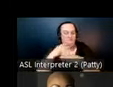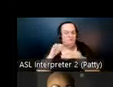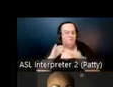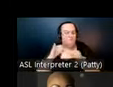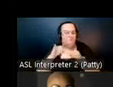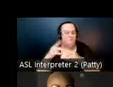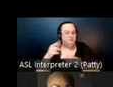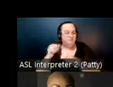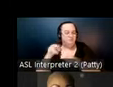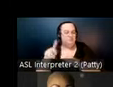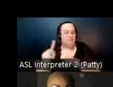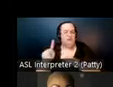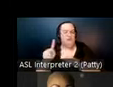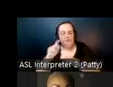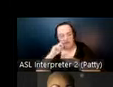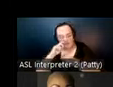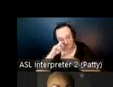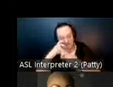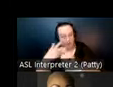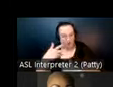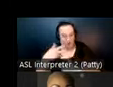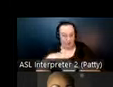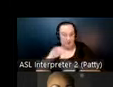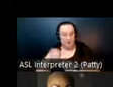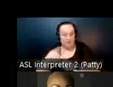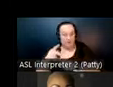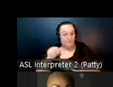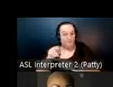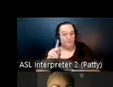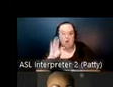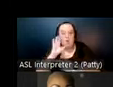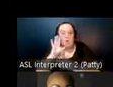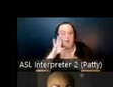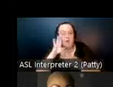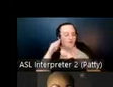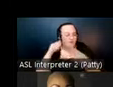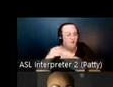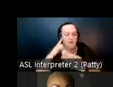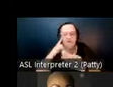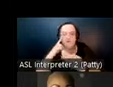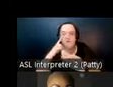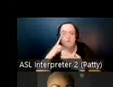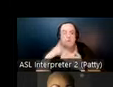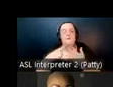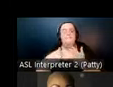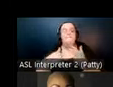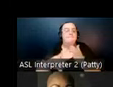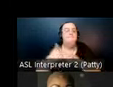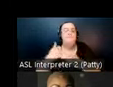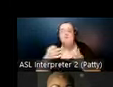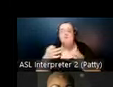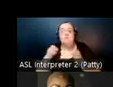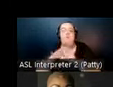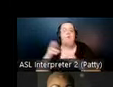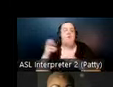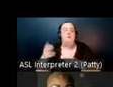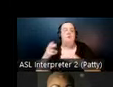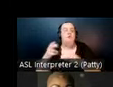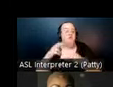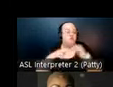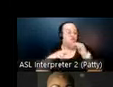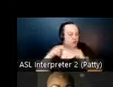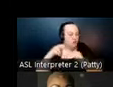And within those parks, we'll be focusing on the most historic, most important historic structures and